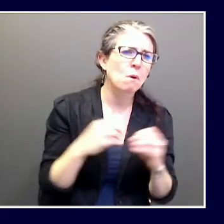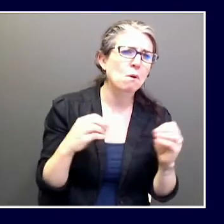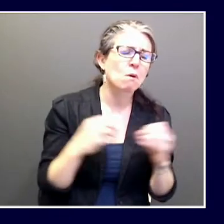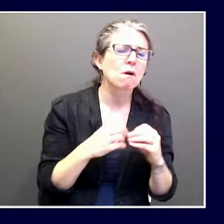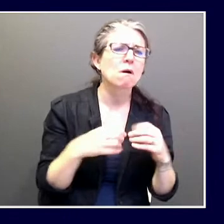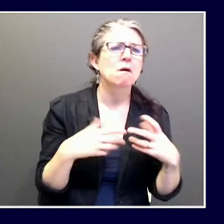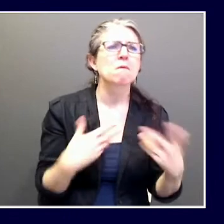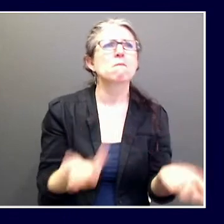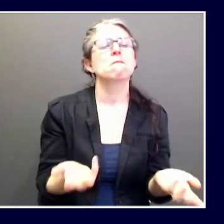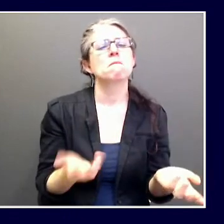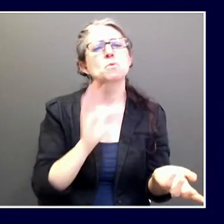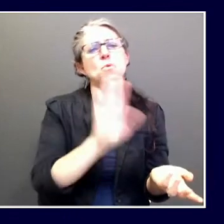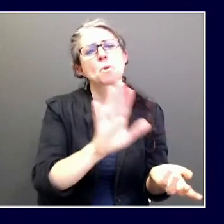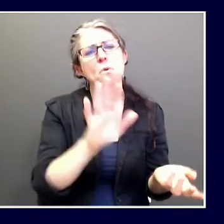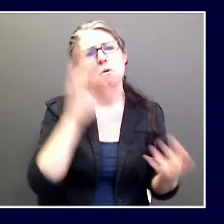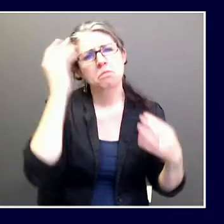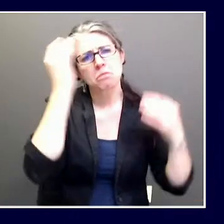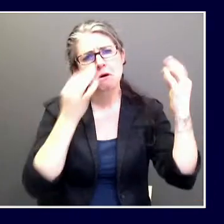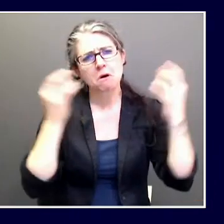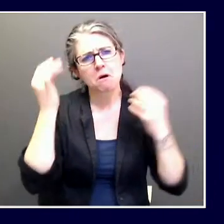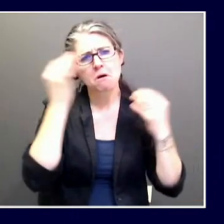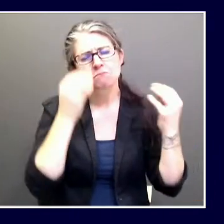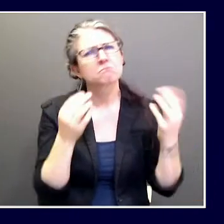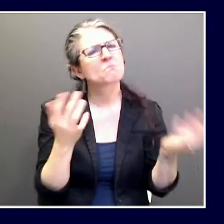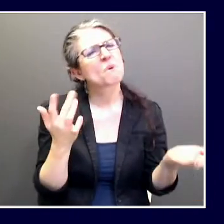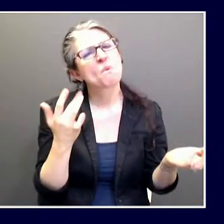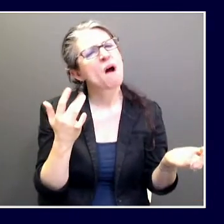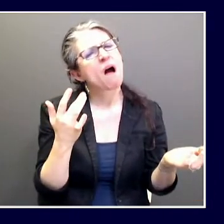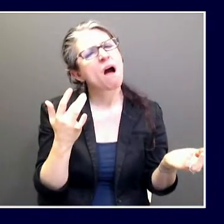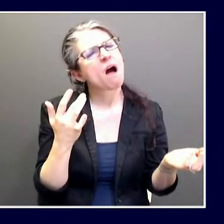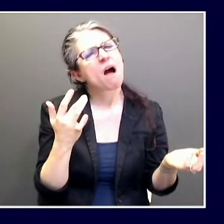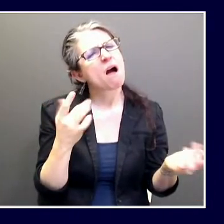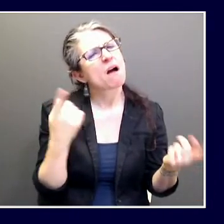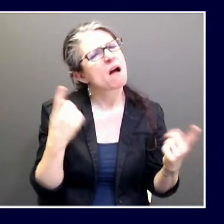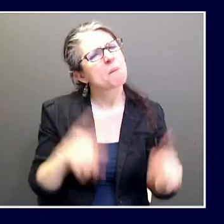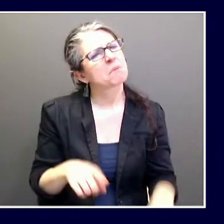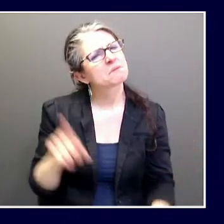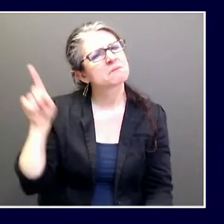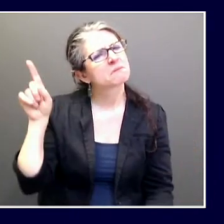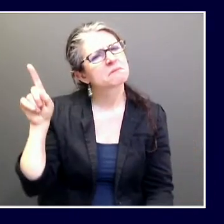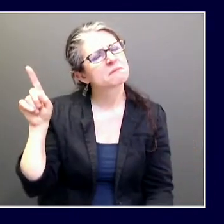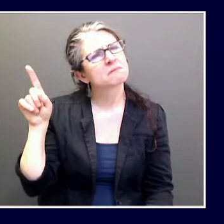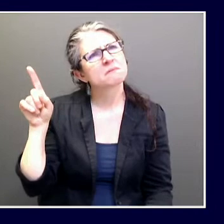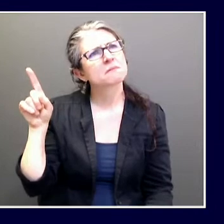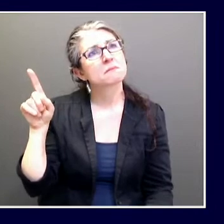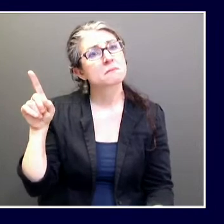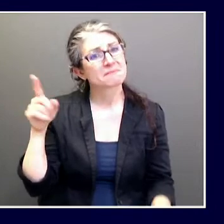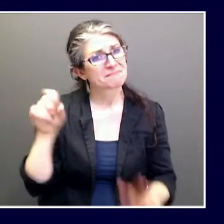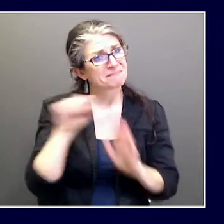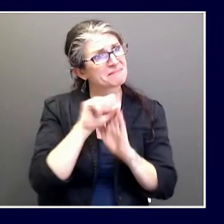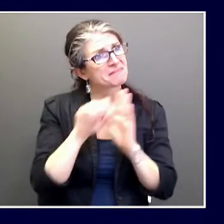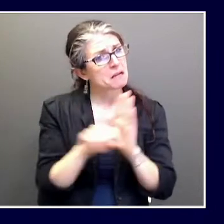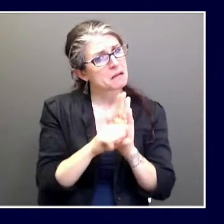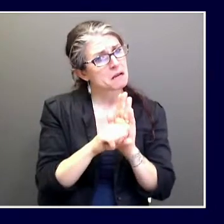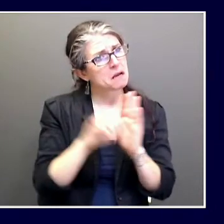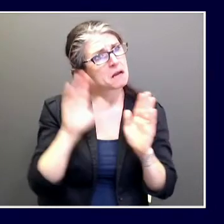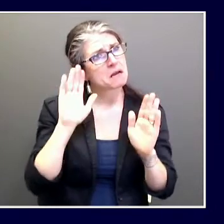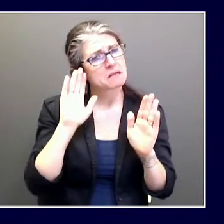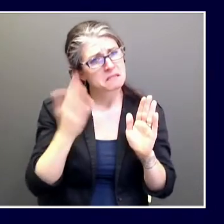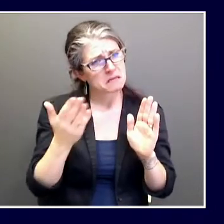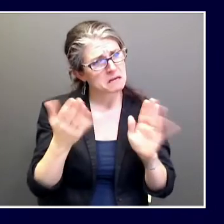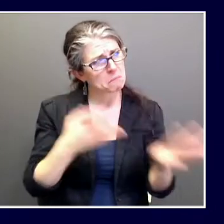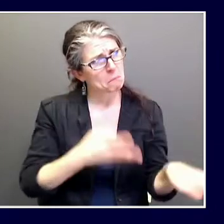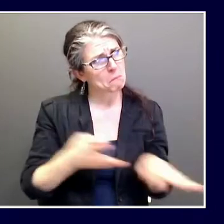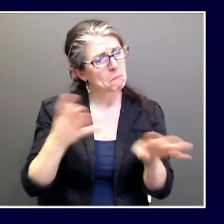at why this is happening here now, because the state continues to have one of the highest vaccination